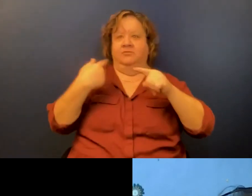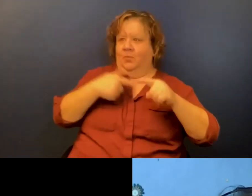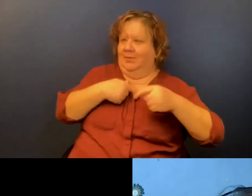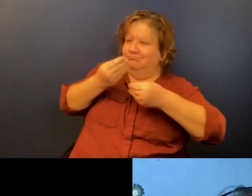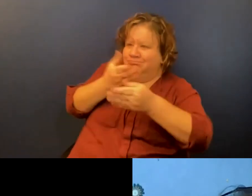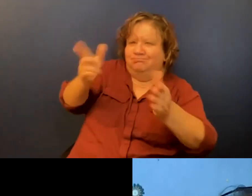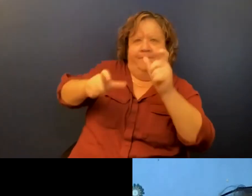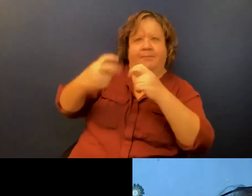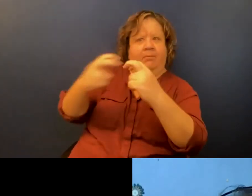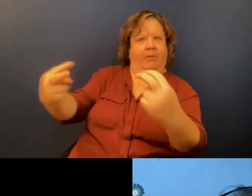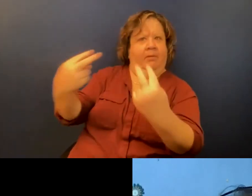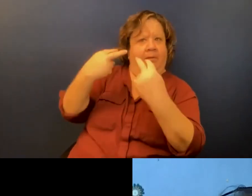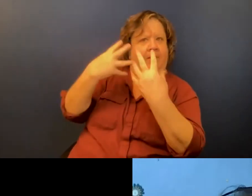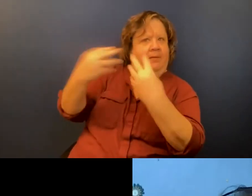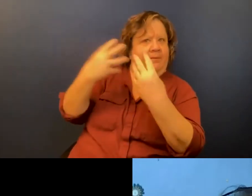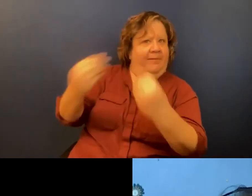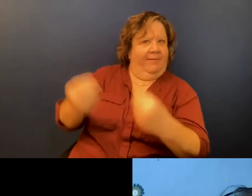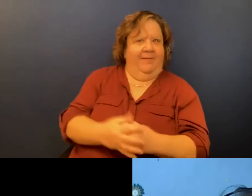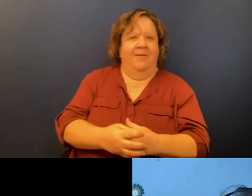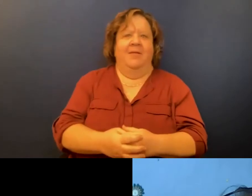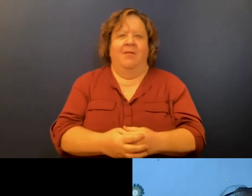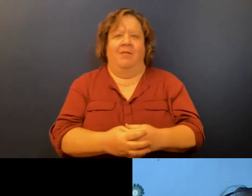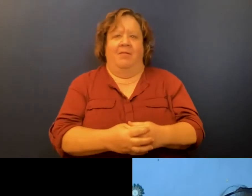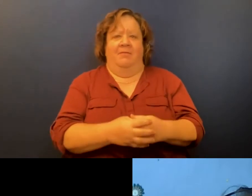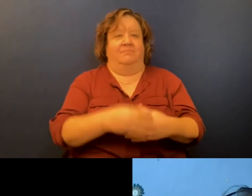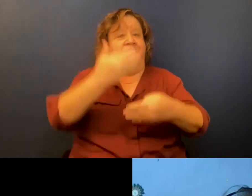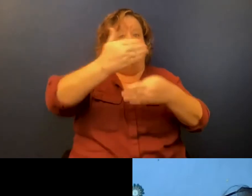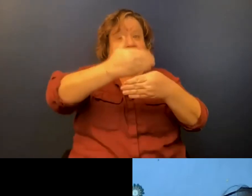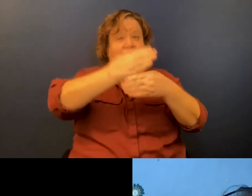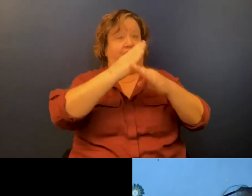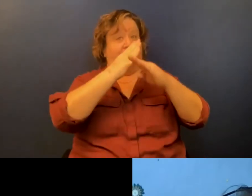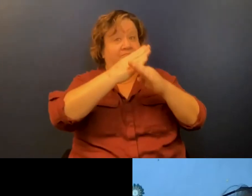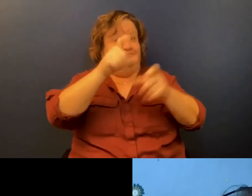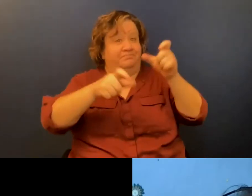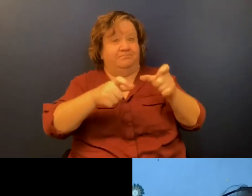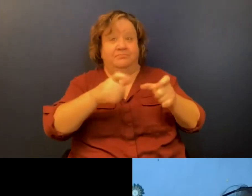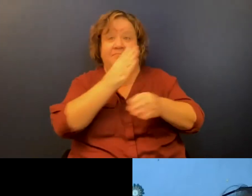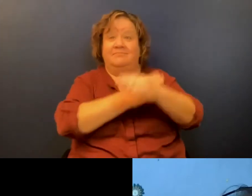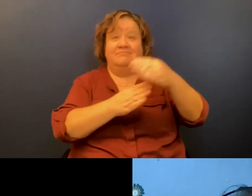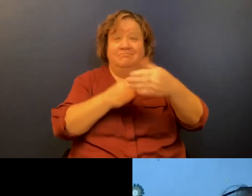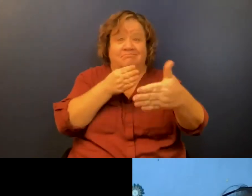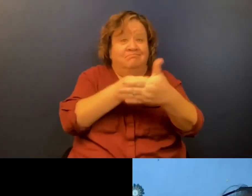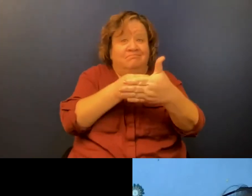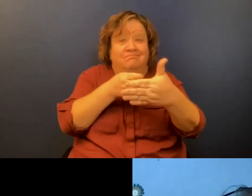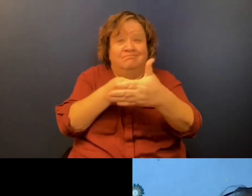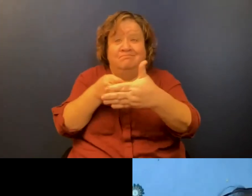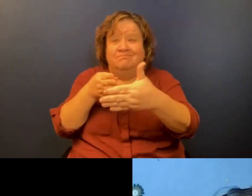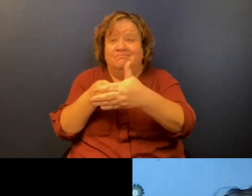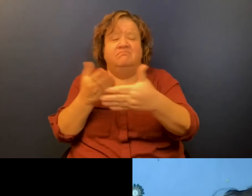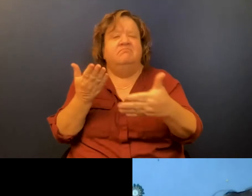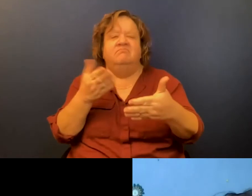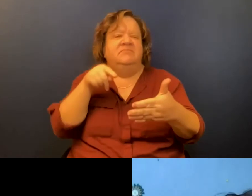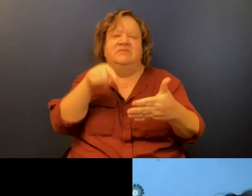people, disabled people to participate in these spaces is another form of discrimination. That's why in the collective we work in